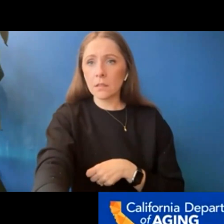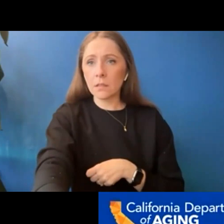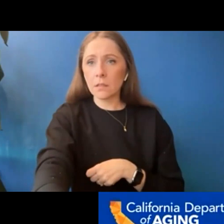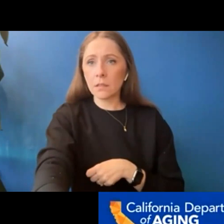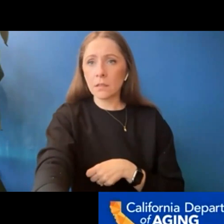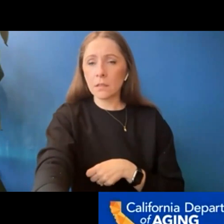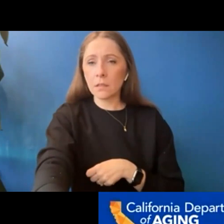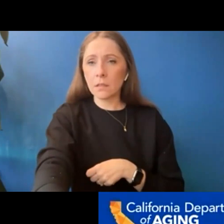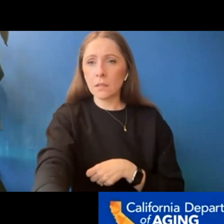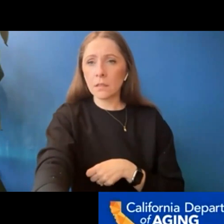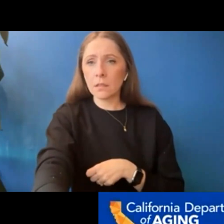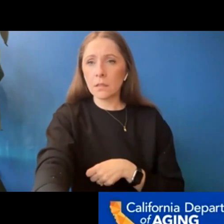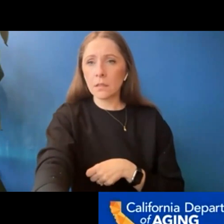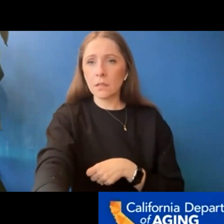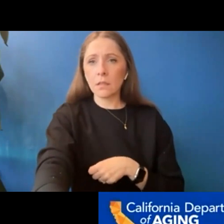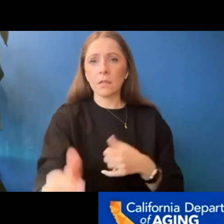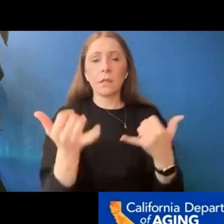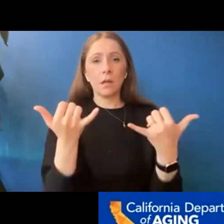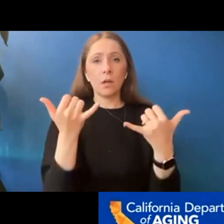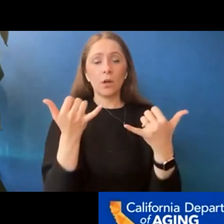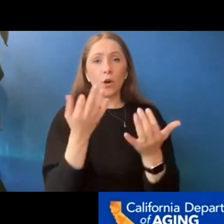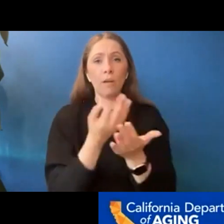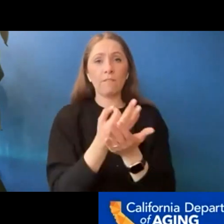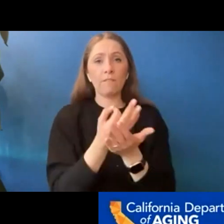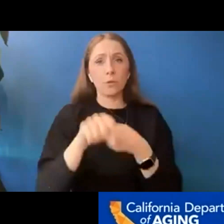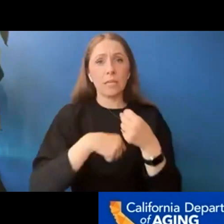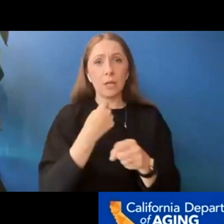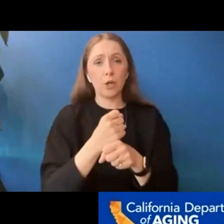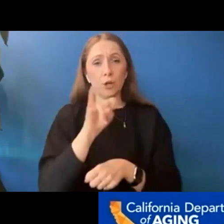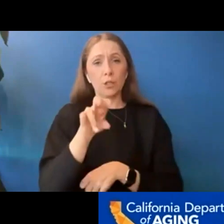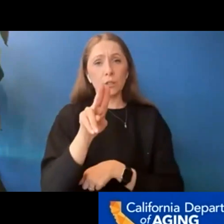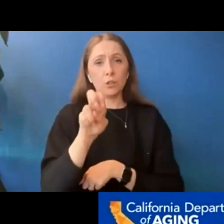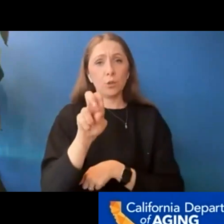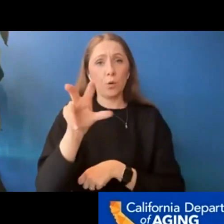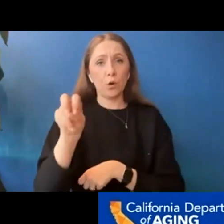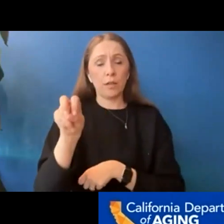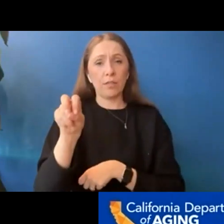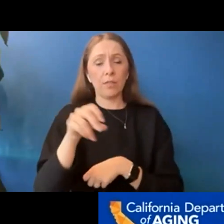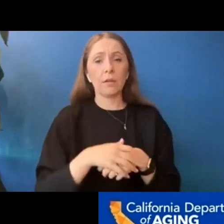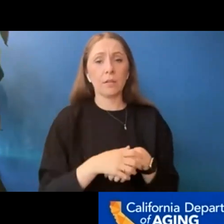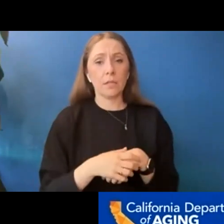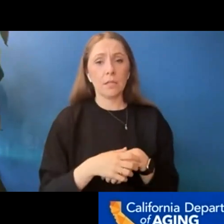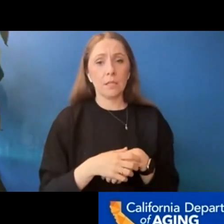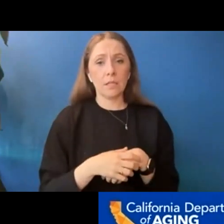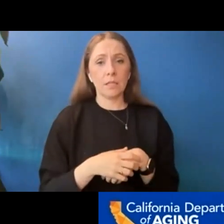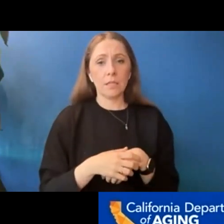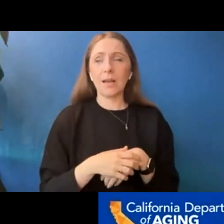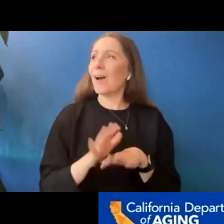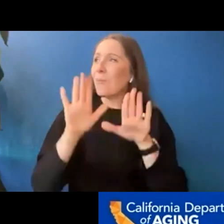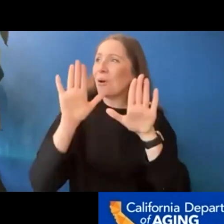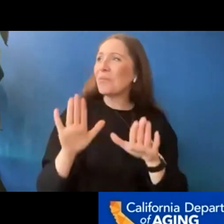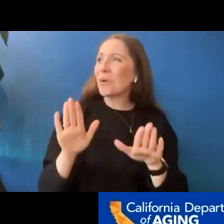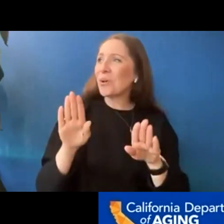And the current fiscal year for the state is June 30th. Okay. So wonderful. yeah.